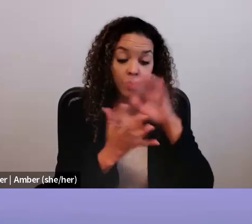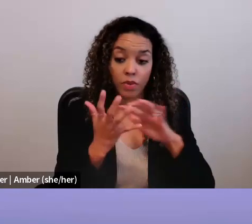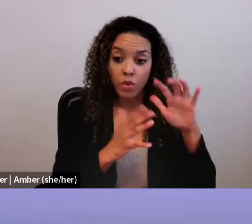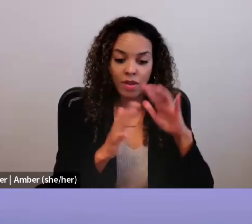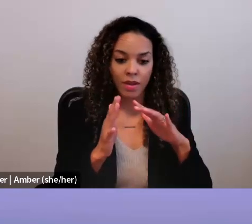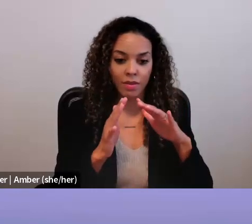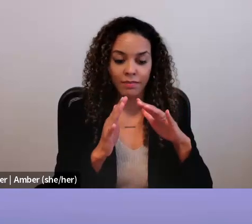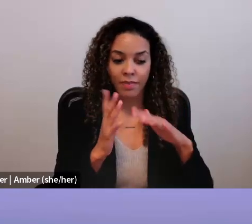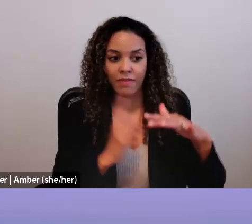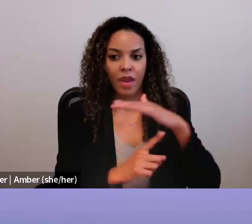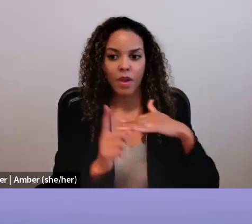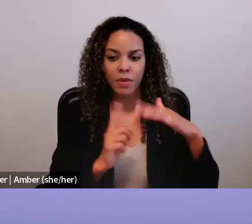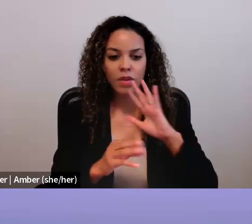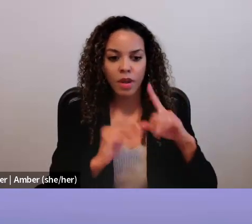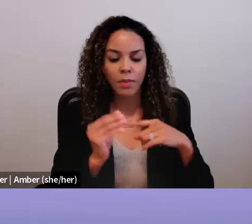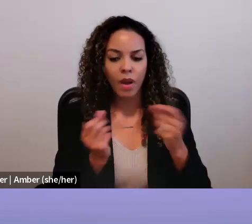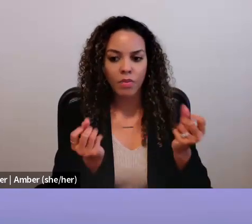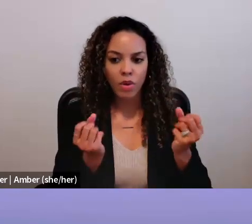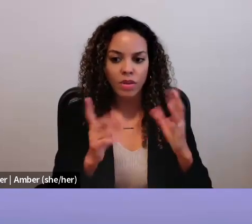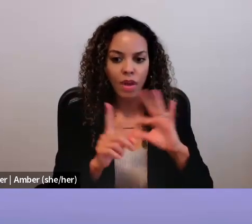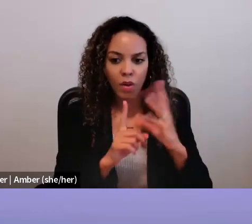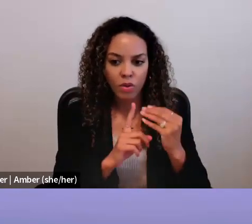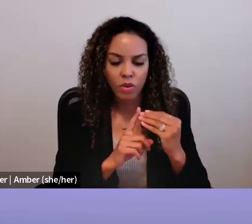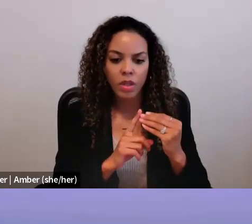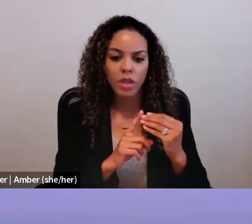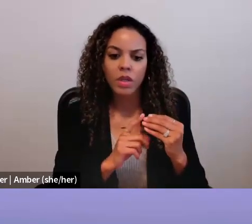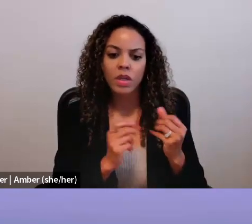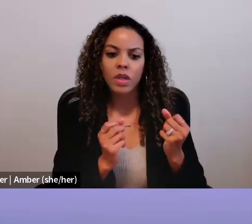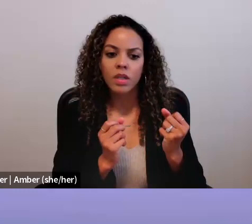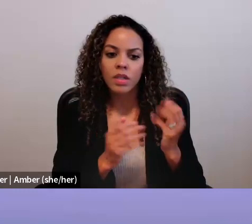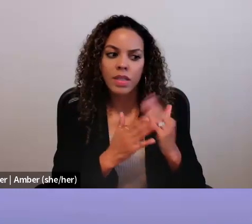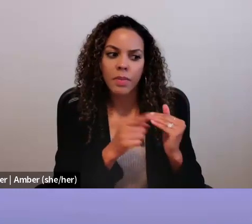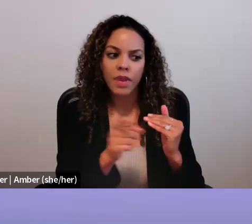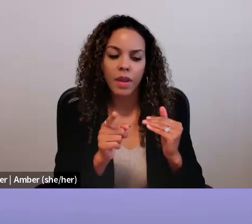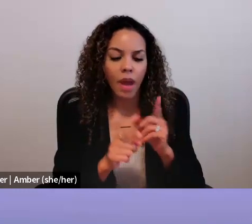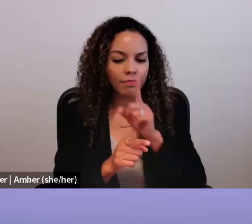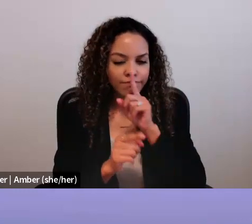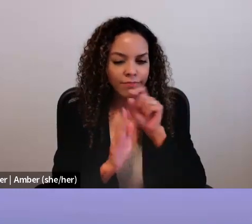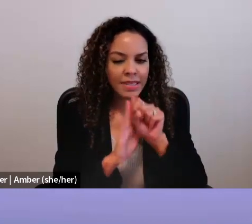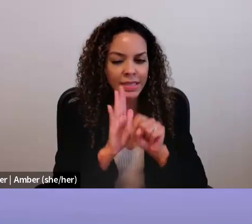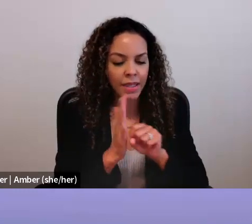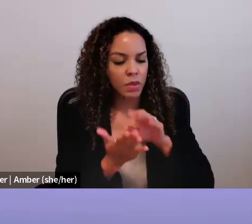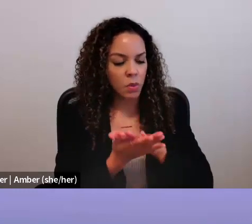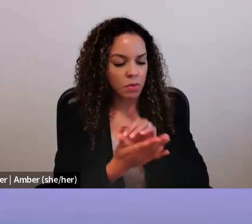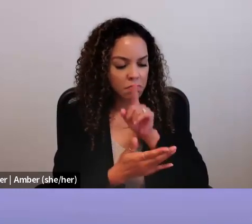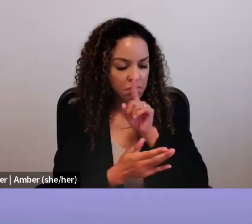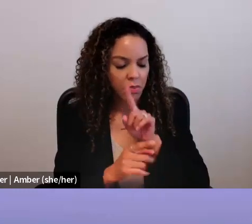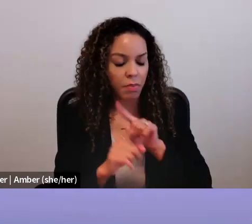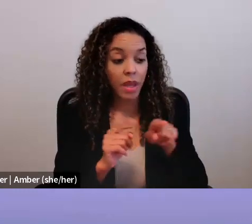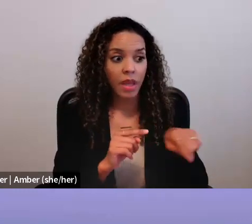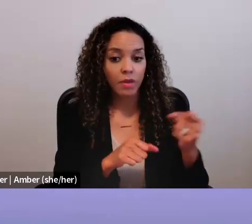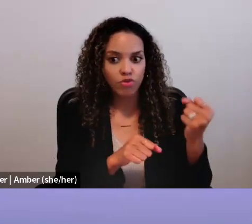multiculturalism. And some of the statisticians and one of the faculty were very much, I won't tell you what state it was or what school it was, were very much against